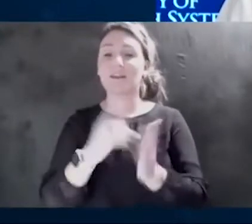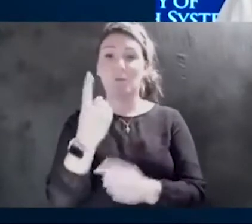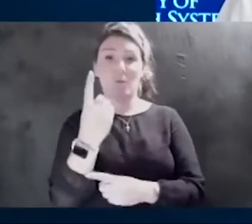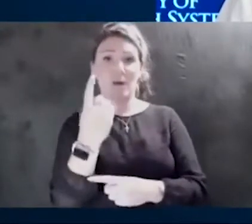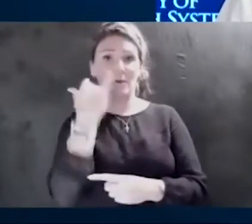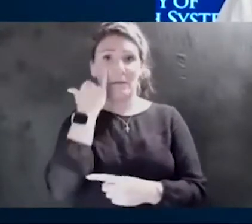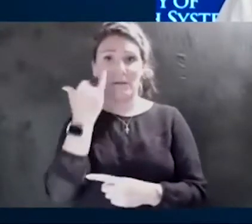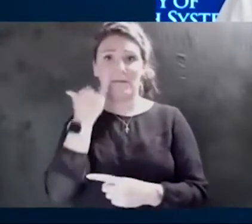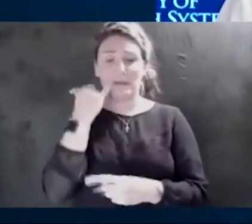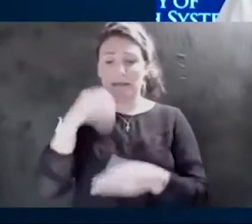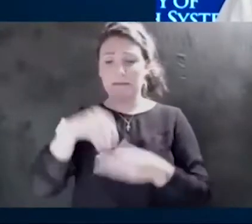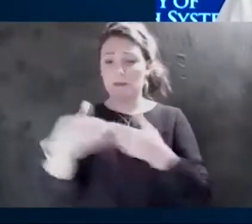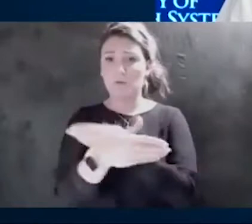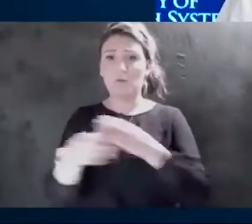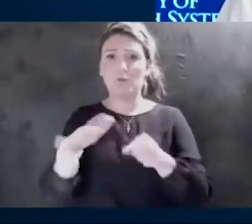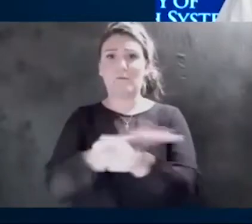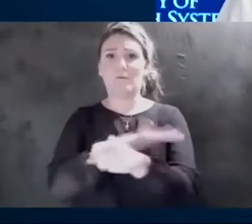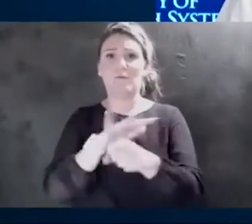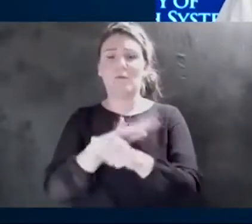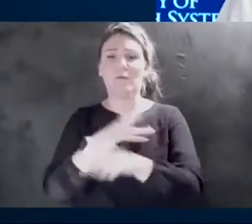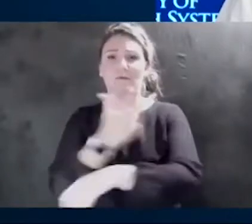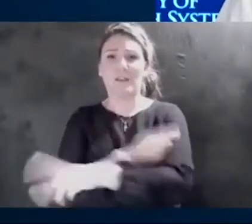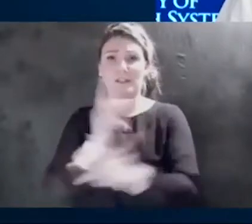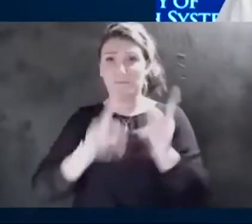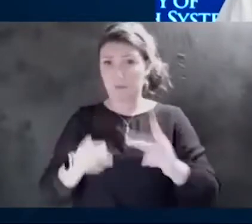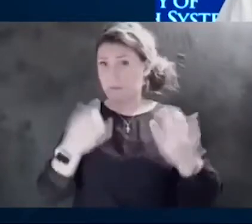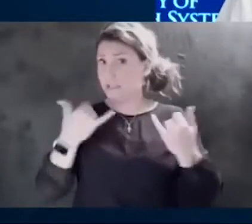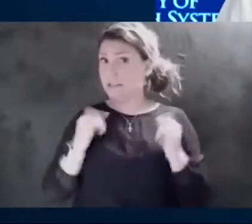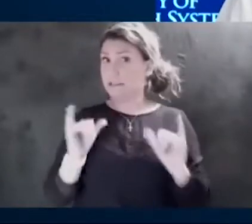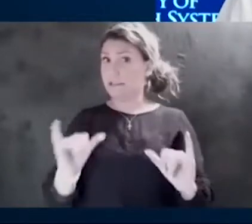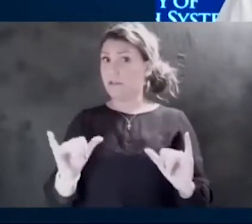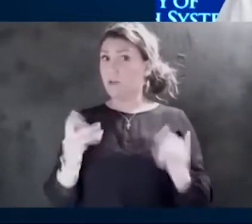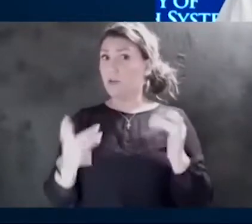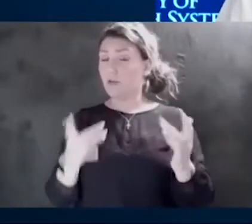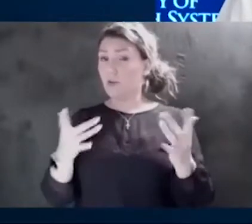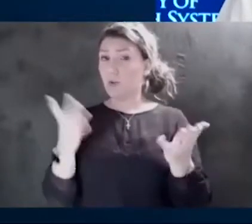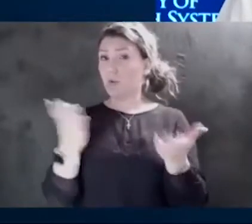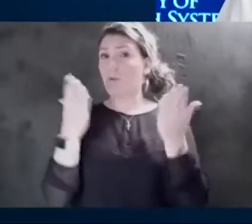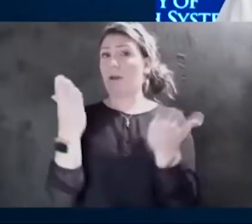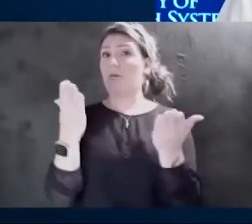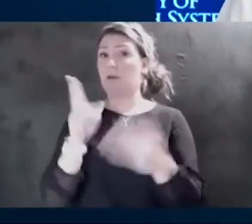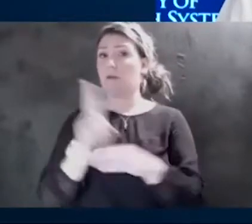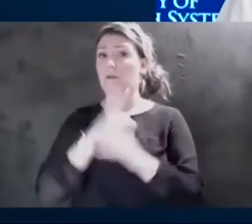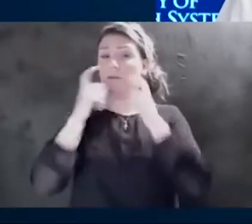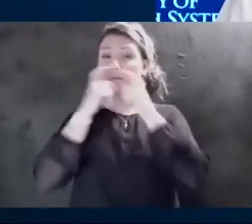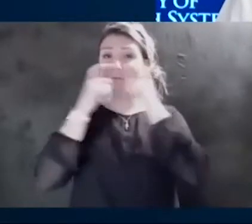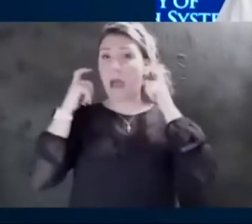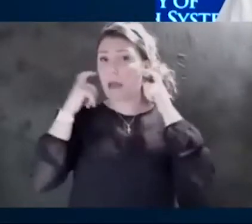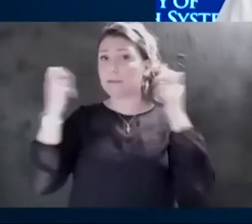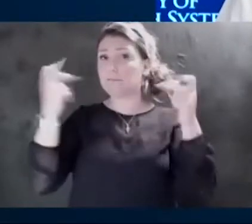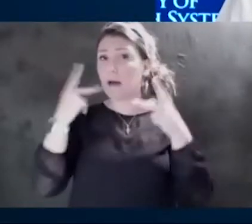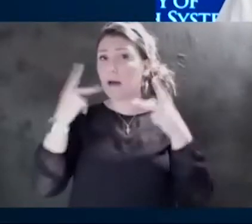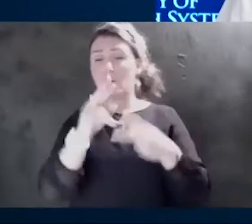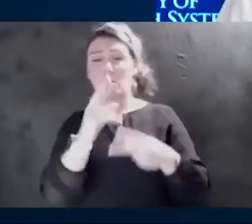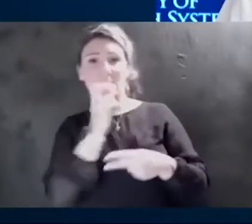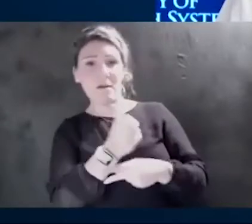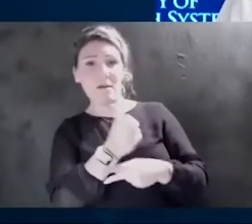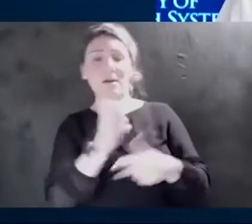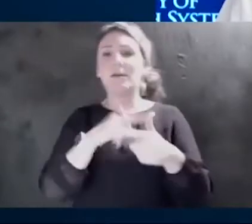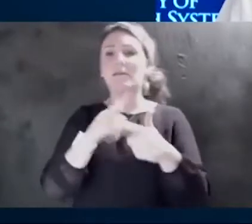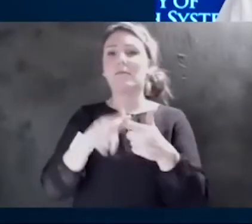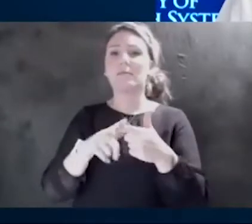a room full of fully vaccinated people, do you recommend putting the masks back on? Do you not recommend that? And then